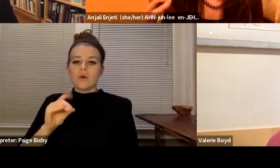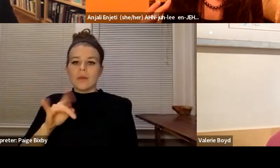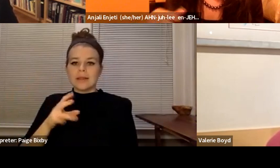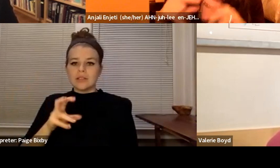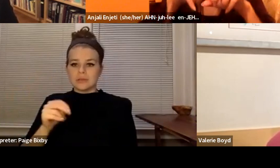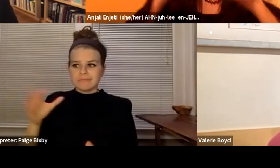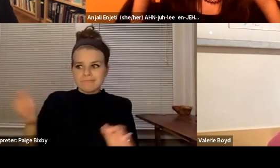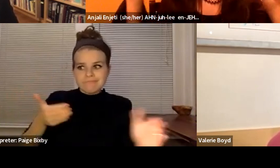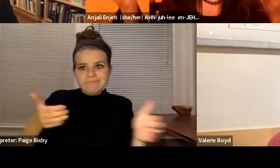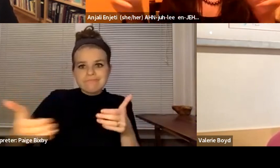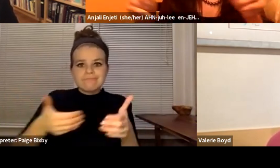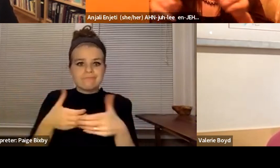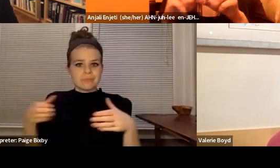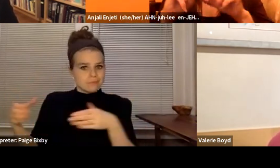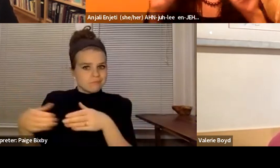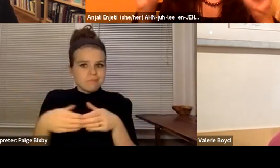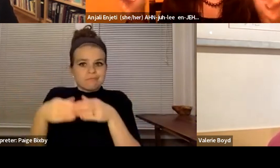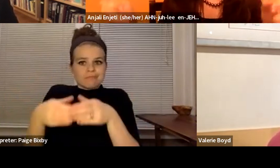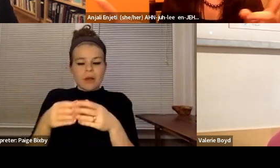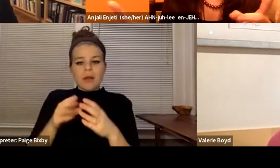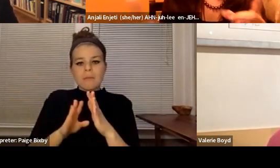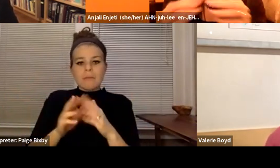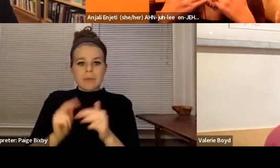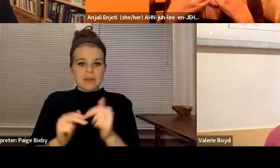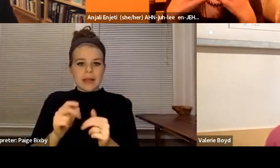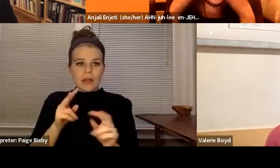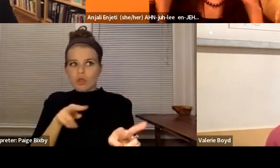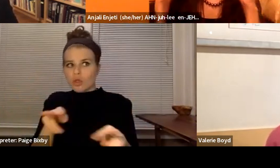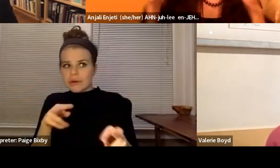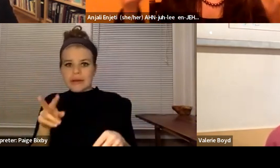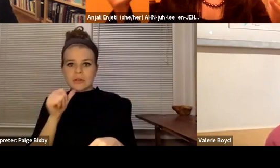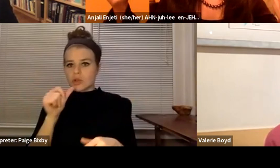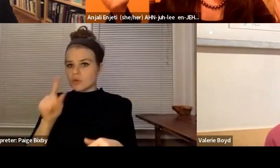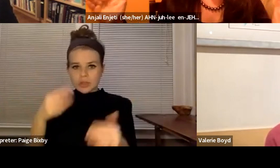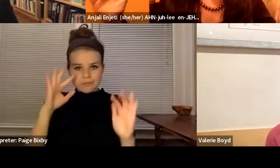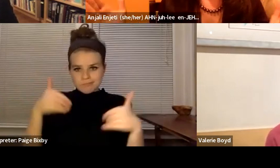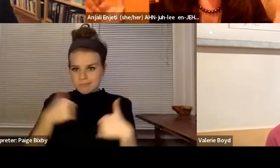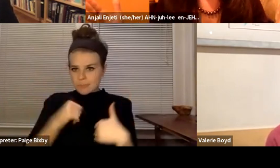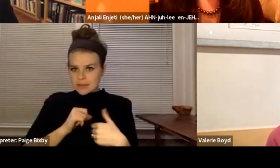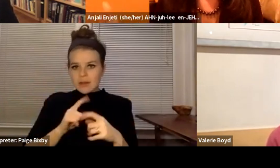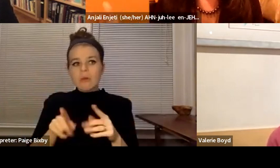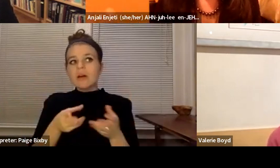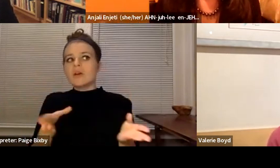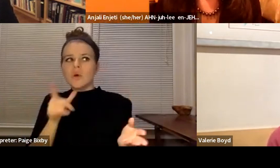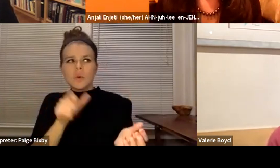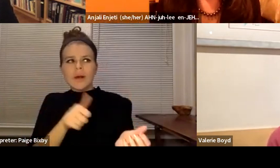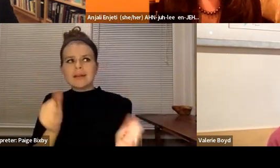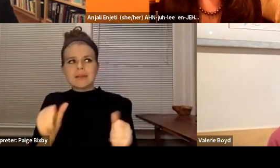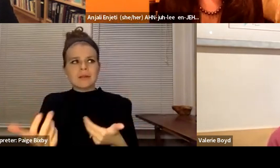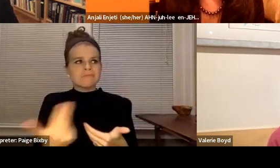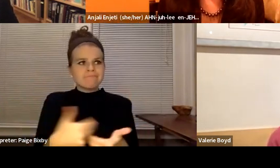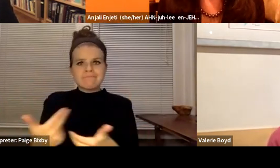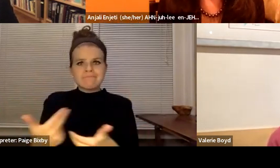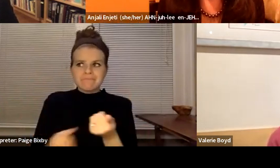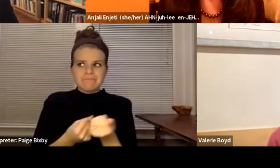the power of looking to see who's in the room besides yourself, and then making sure that those folks have a